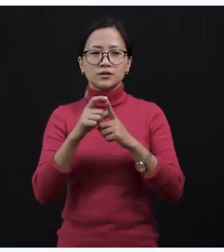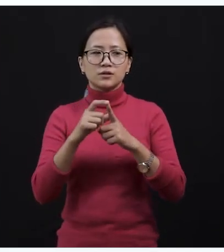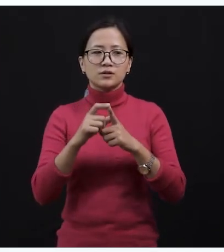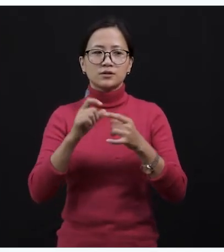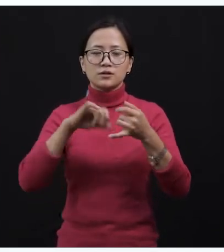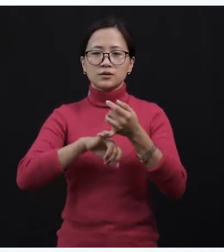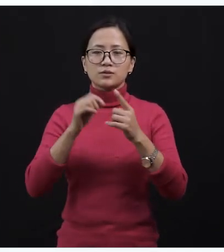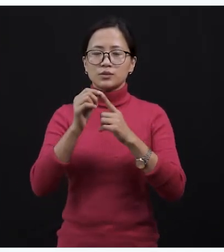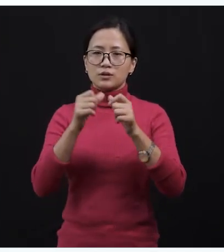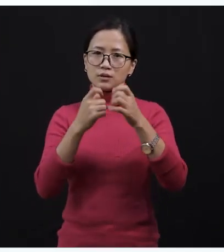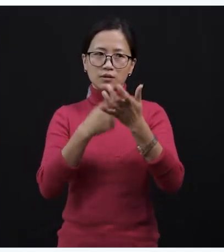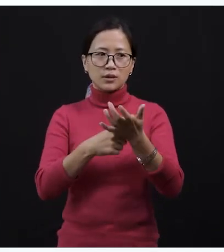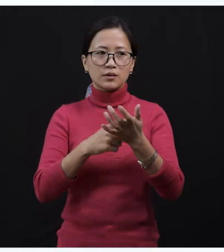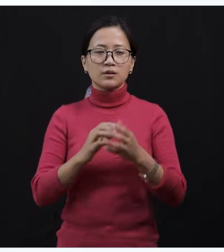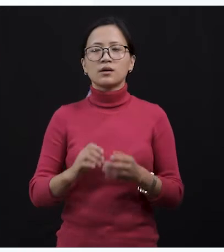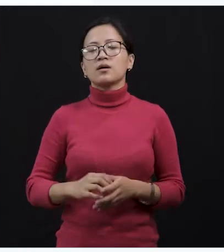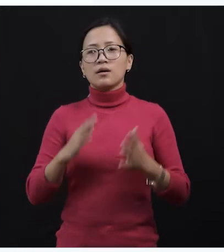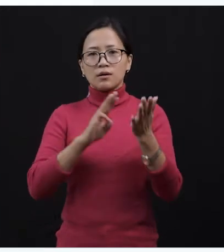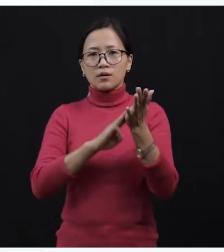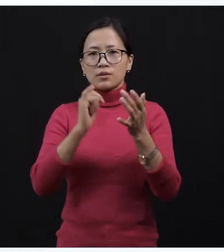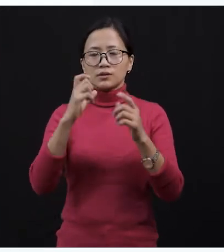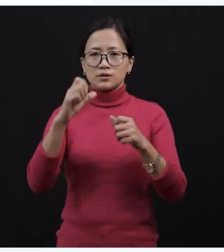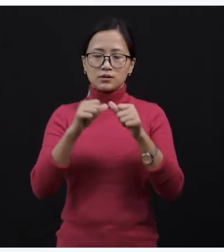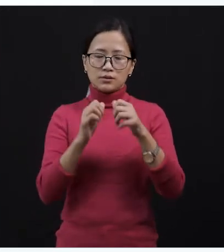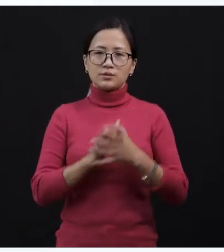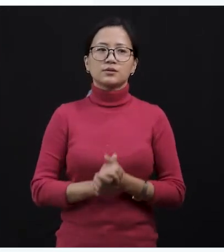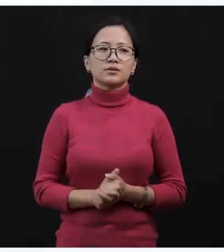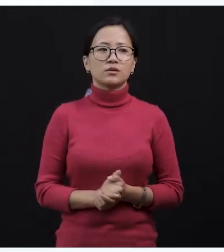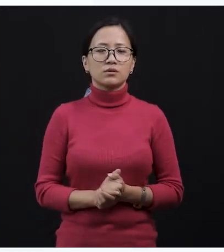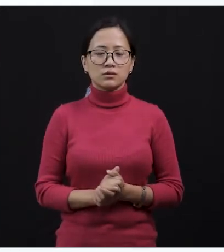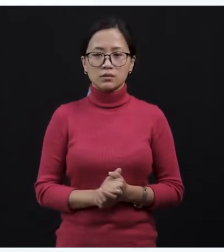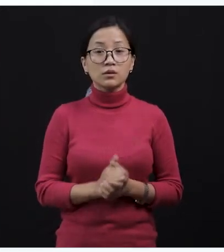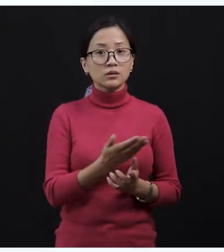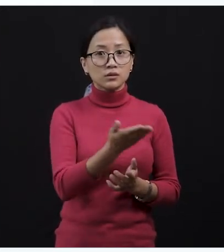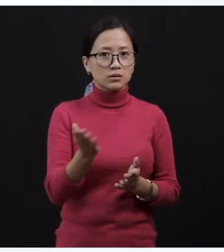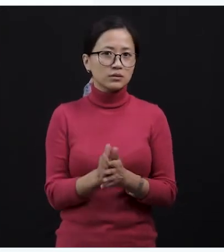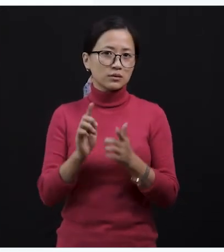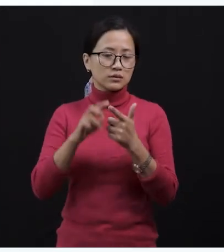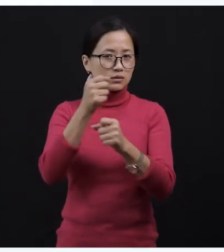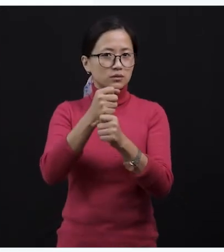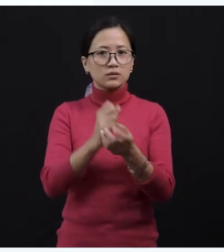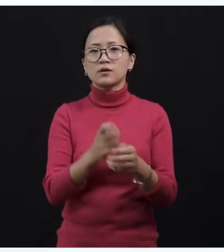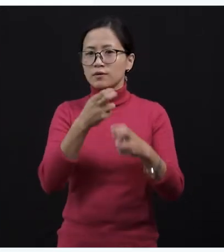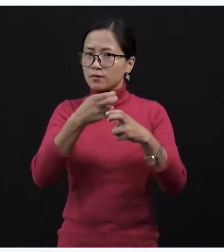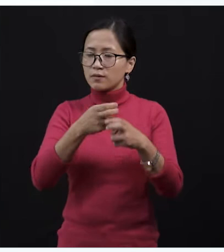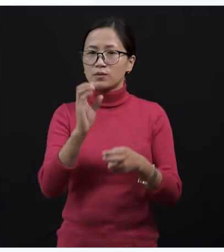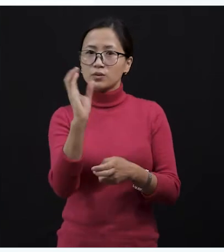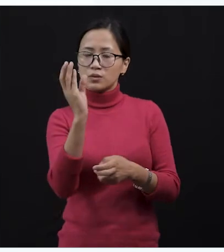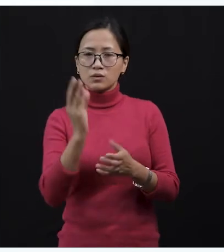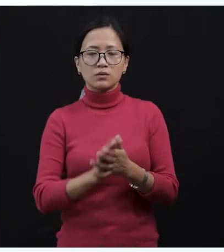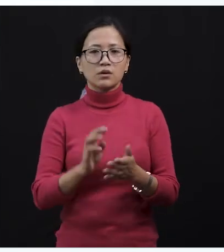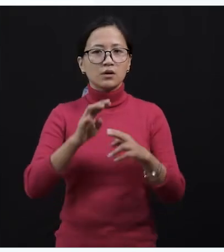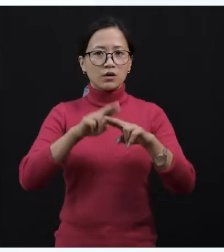F-E-L-D-S-P-A-R, and mica, M-I-C-A. These are examples of the rock